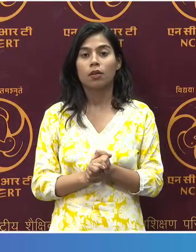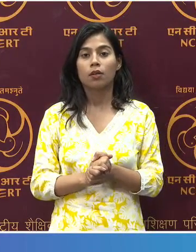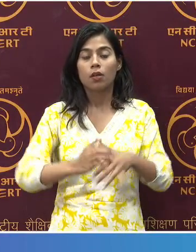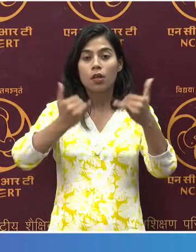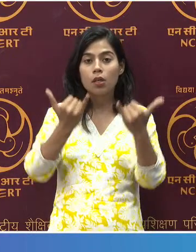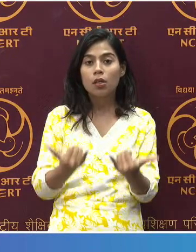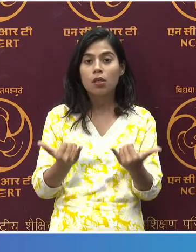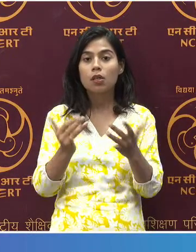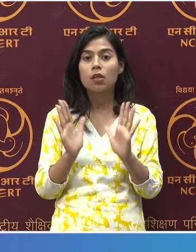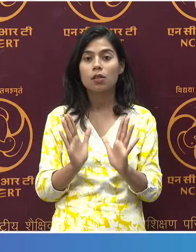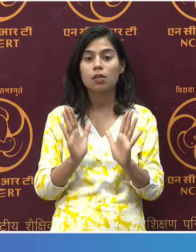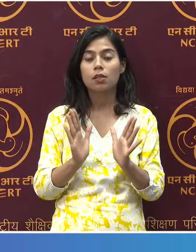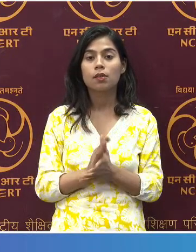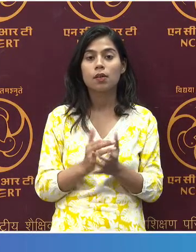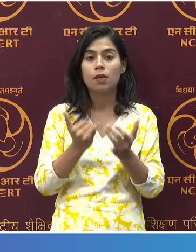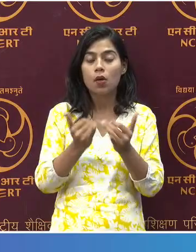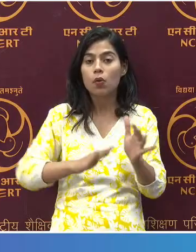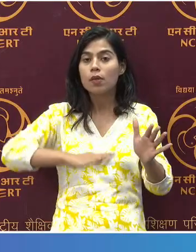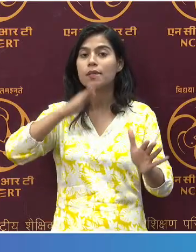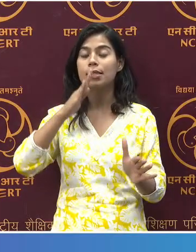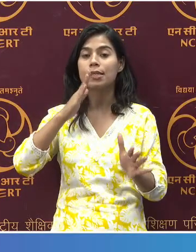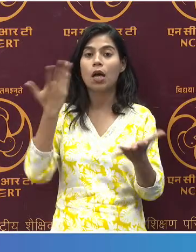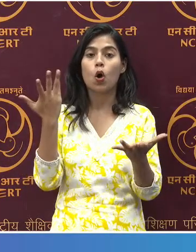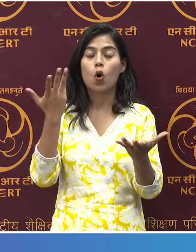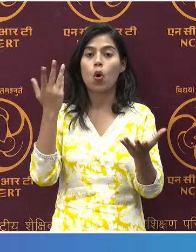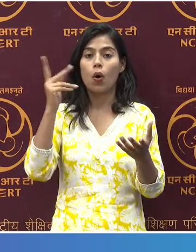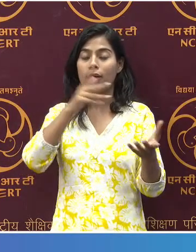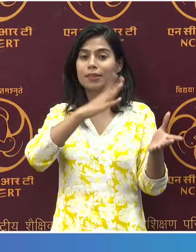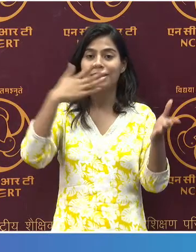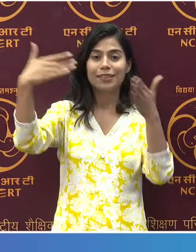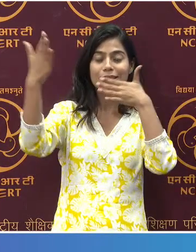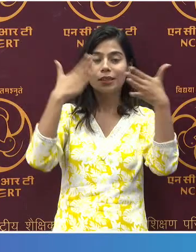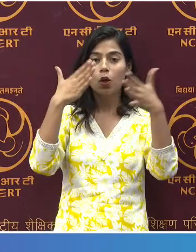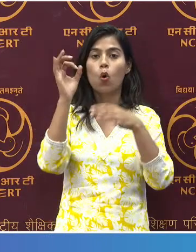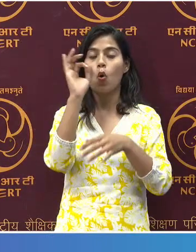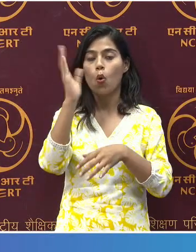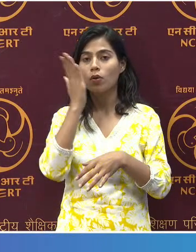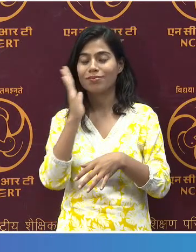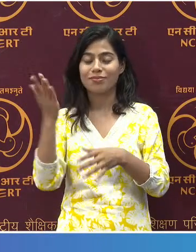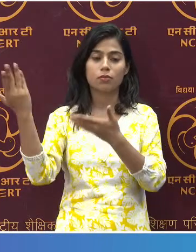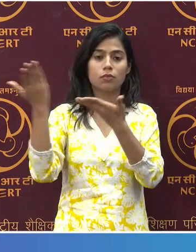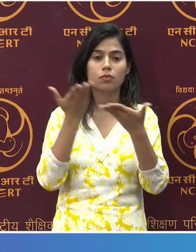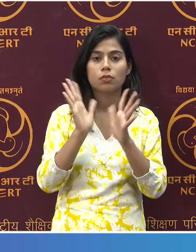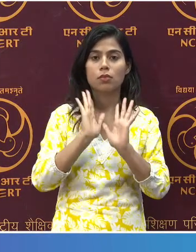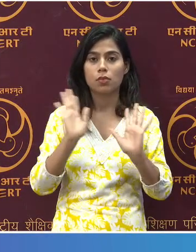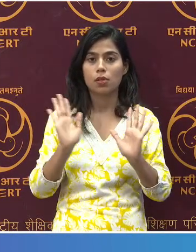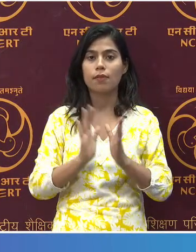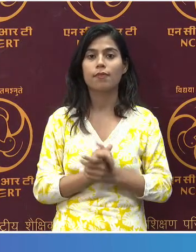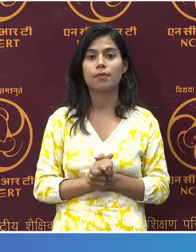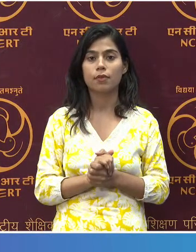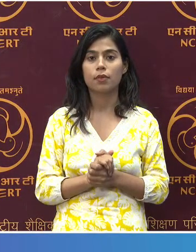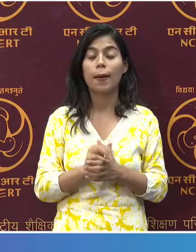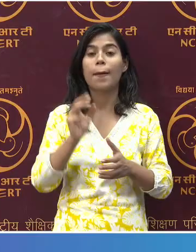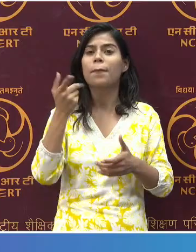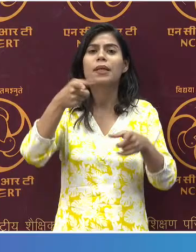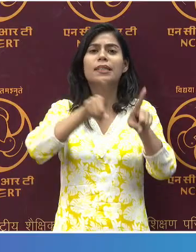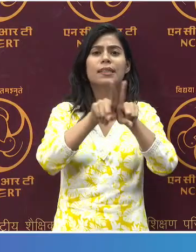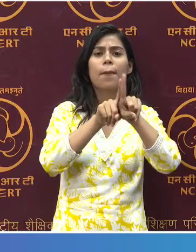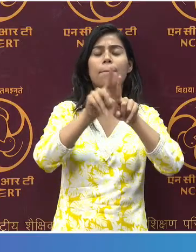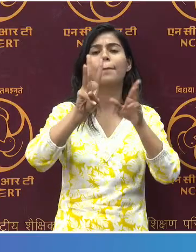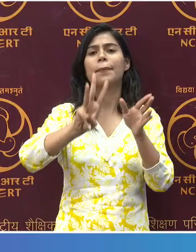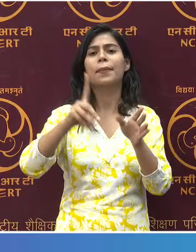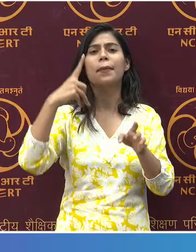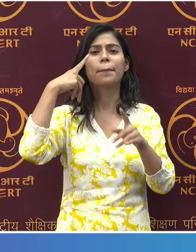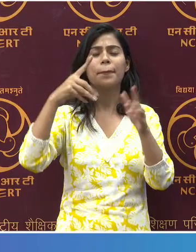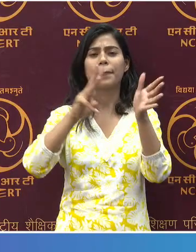of sufficiently supply of air or oxygen. Like that we can simple example methane. Oxidation